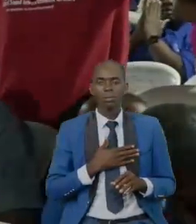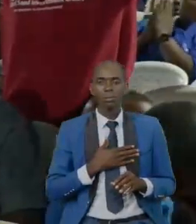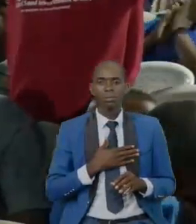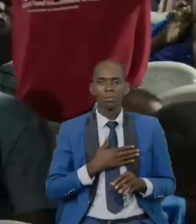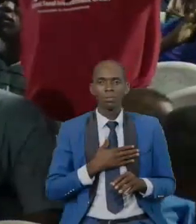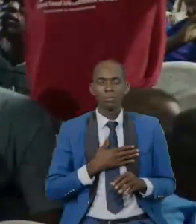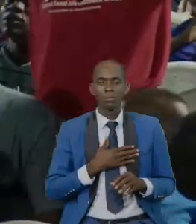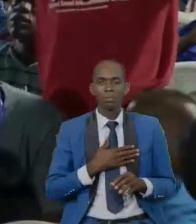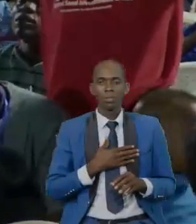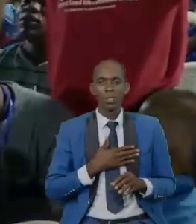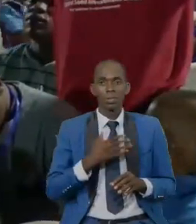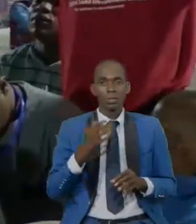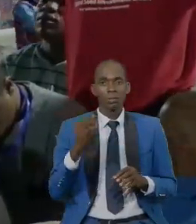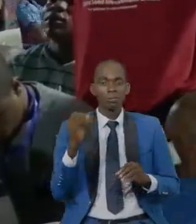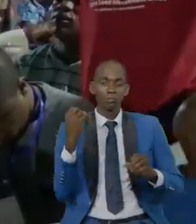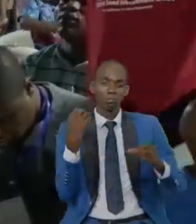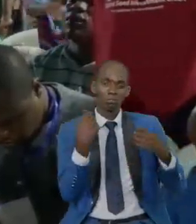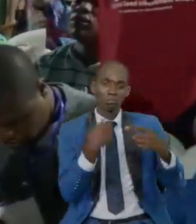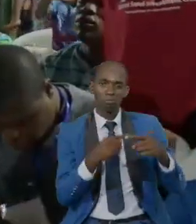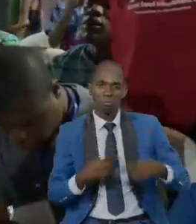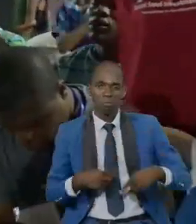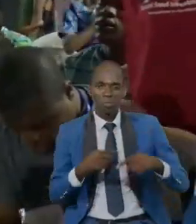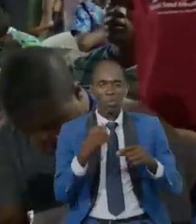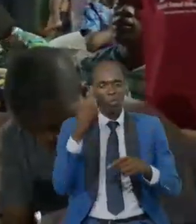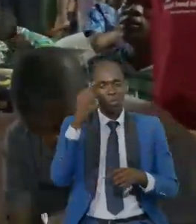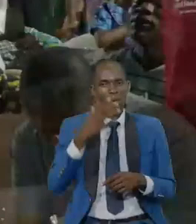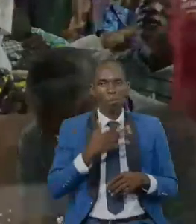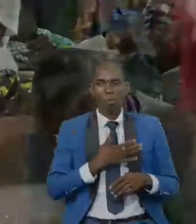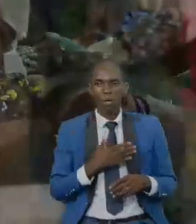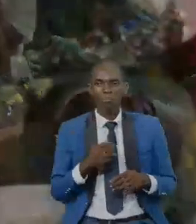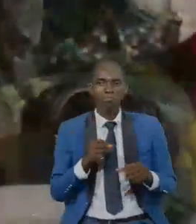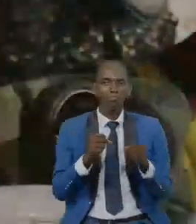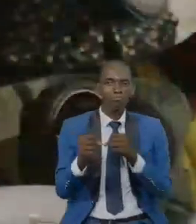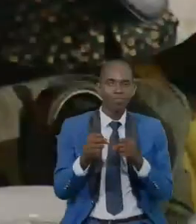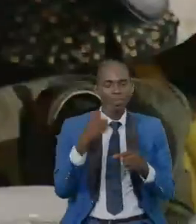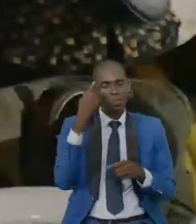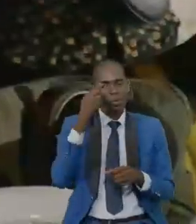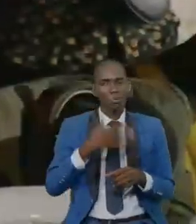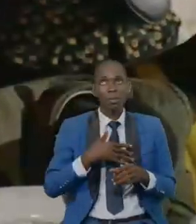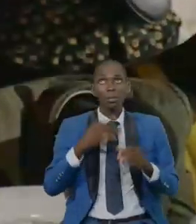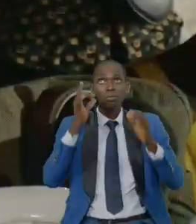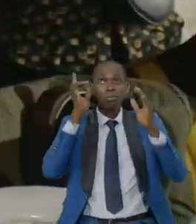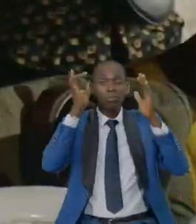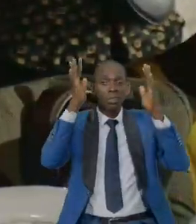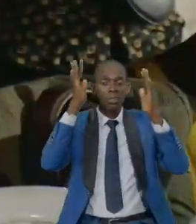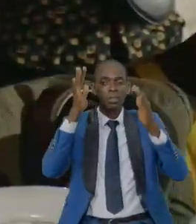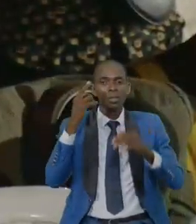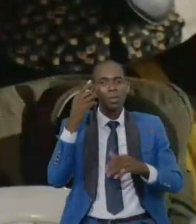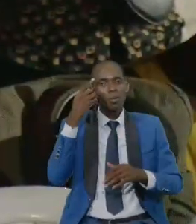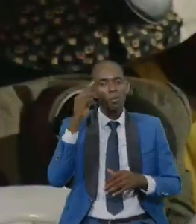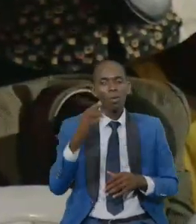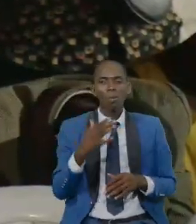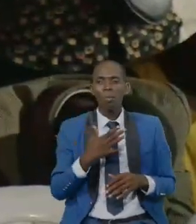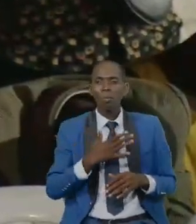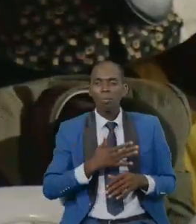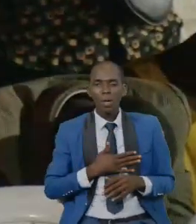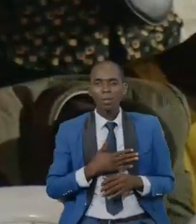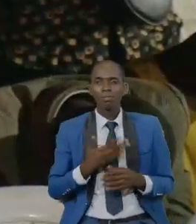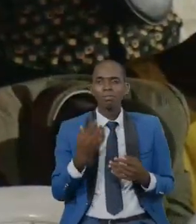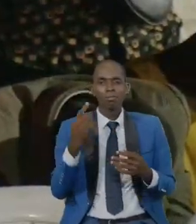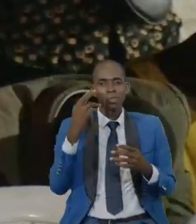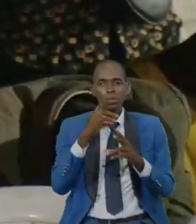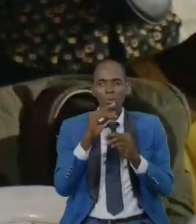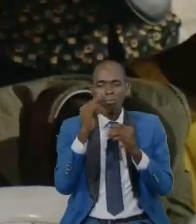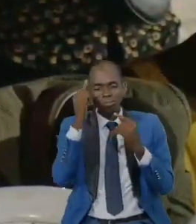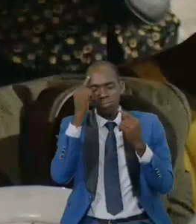For my violence, for my cruelty, for my thoughtless